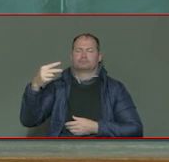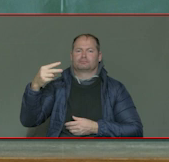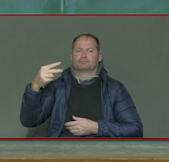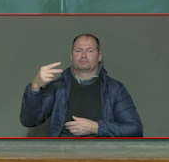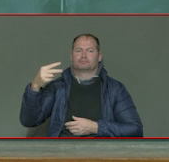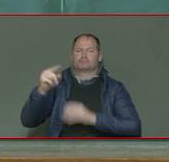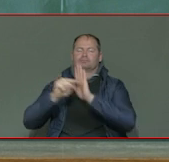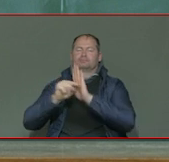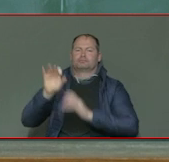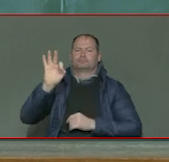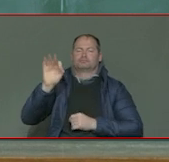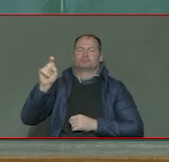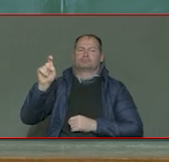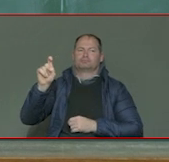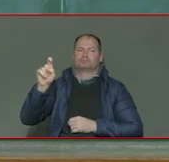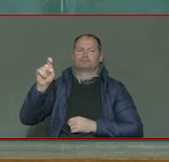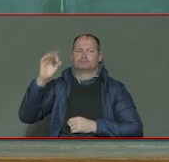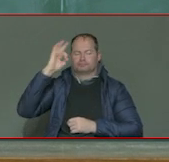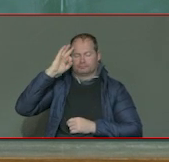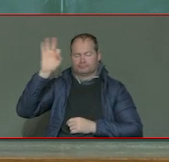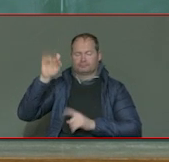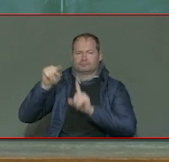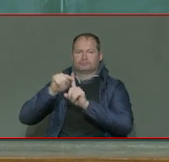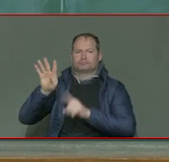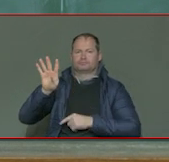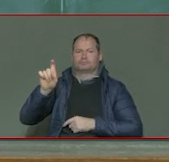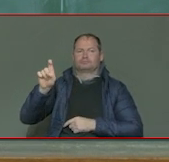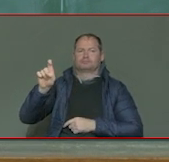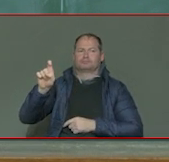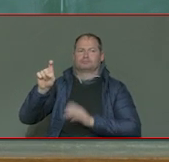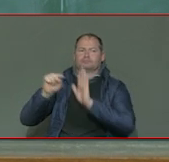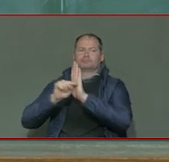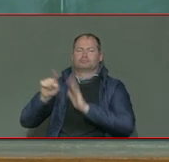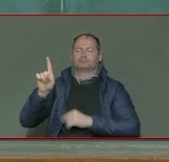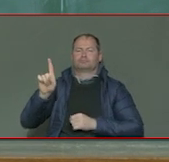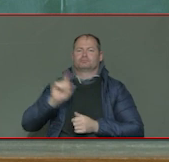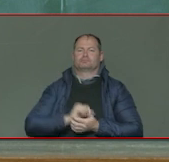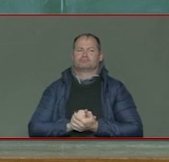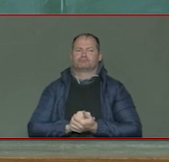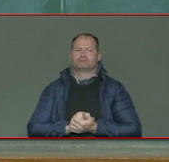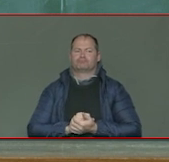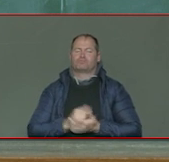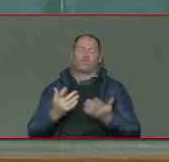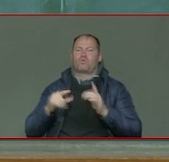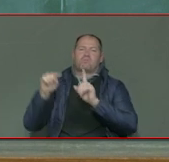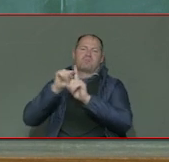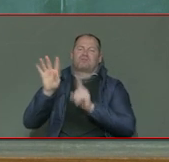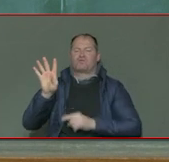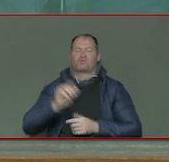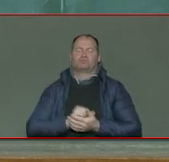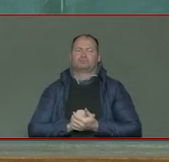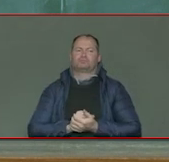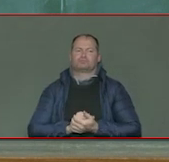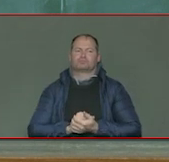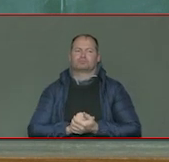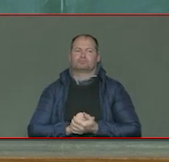minus 3x cubed plus 4x minus 1. Let's make it plus 4. All right, people,